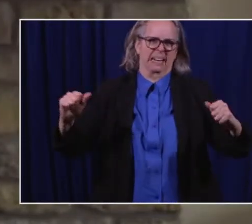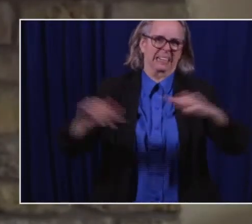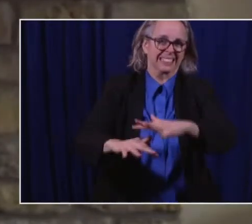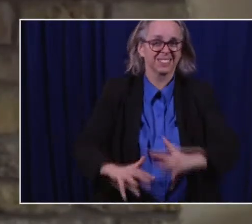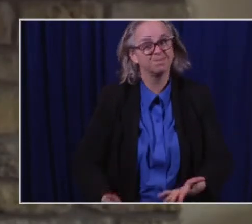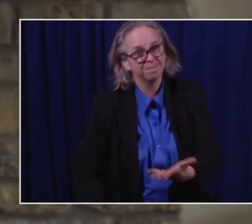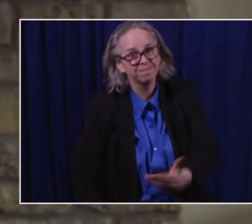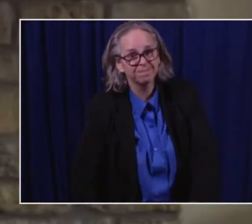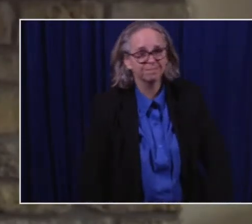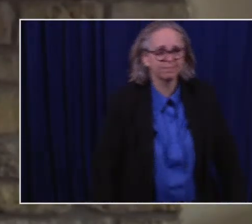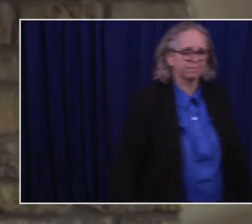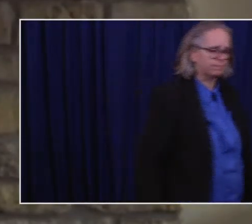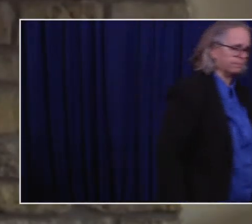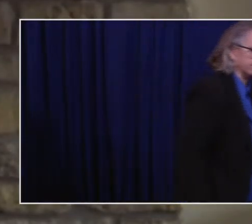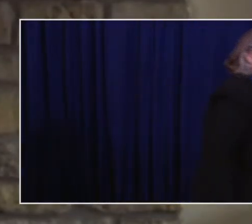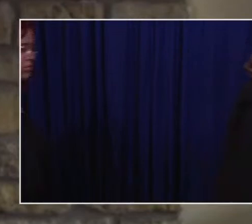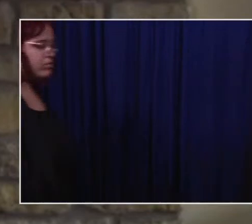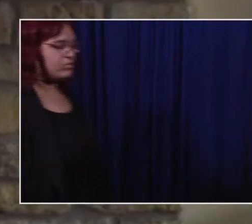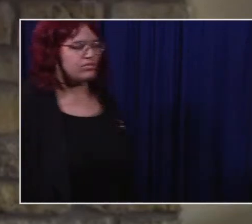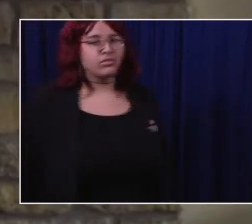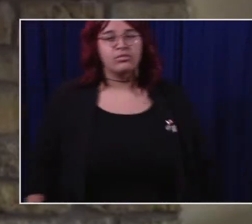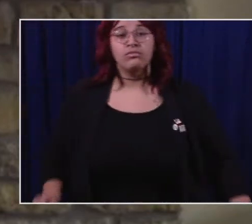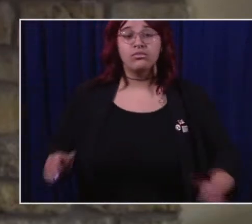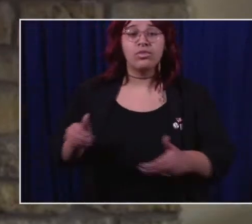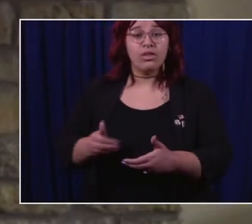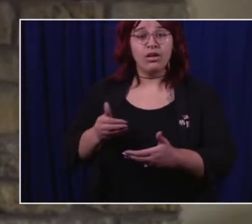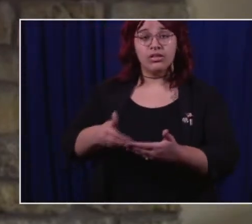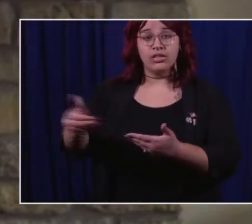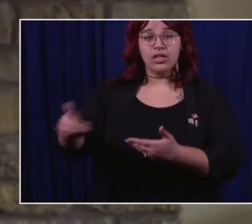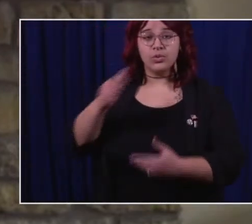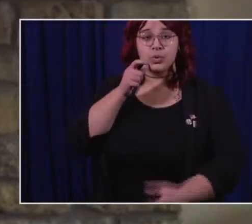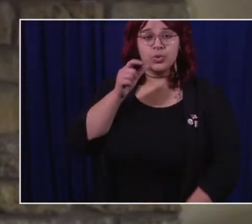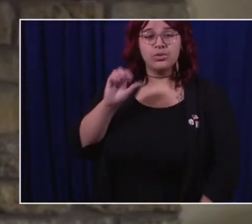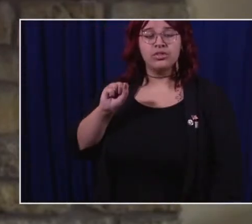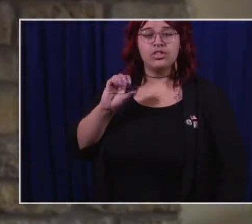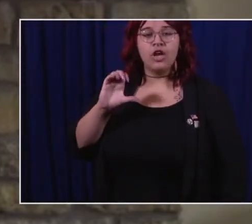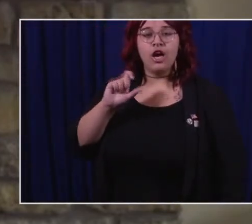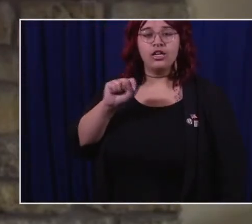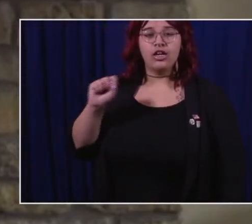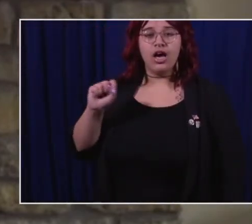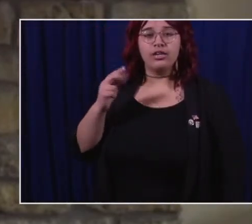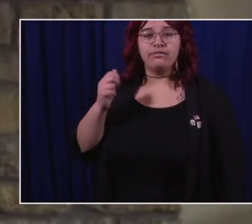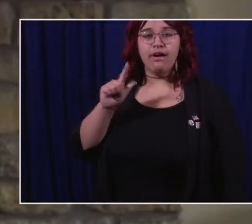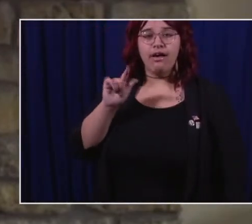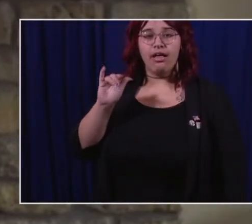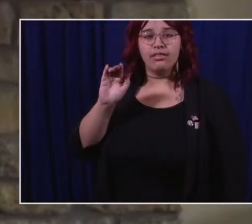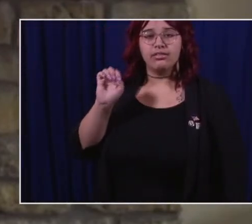Next question is from Scott Hallis of the Xenia Daily Gazette. Hey, Governor, how are you? Hey, Scott.